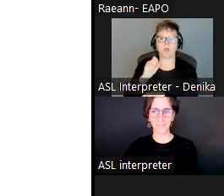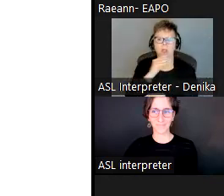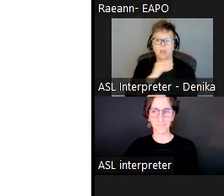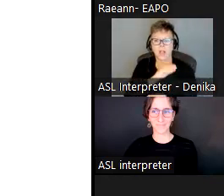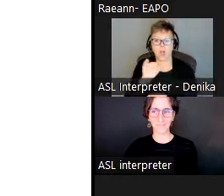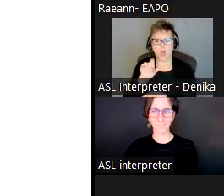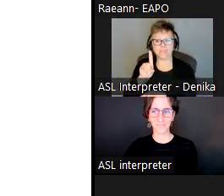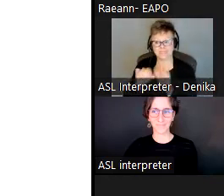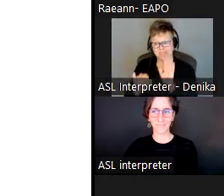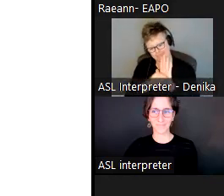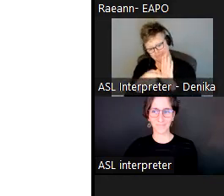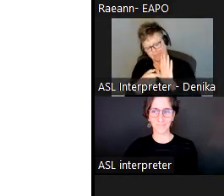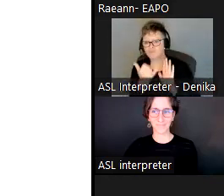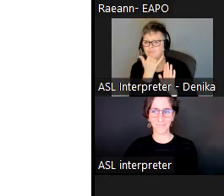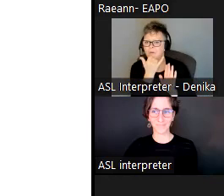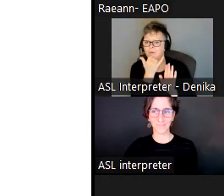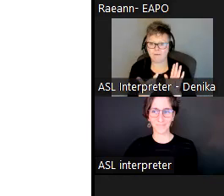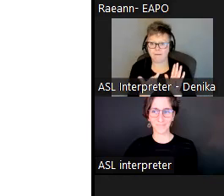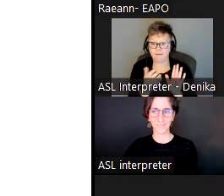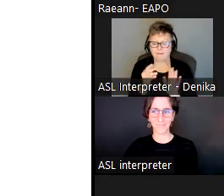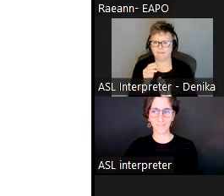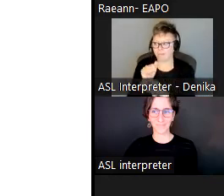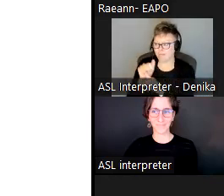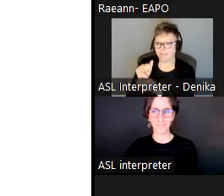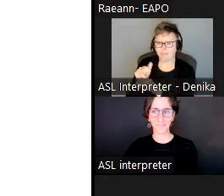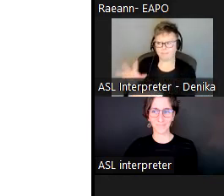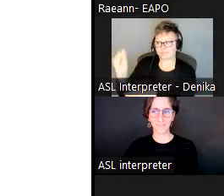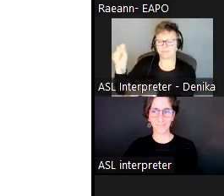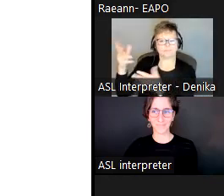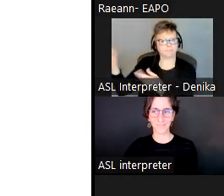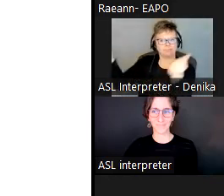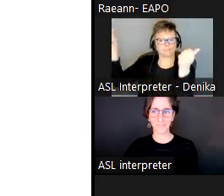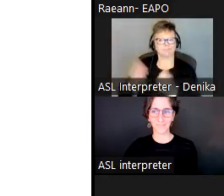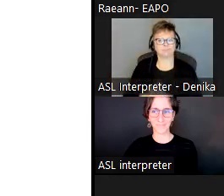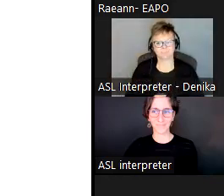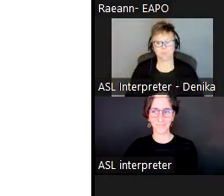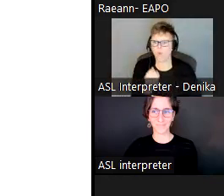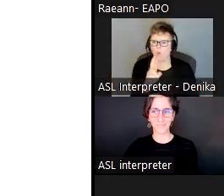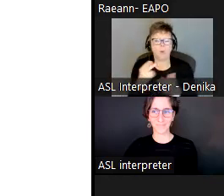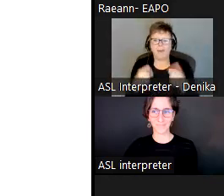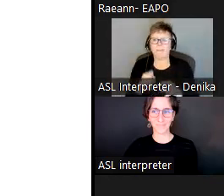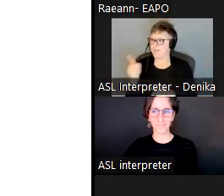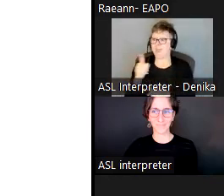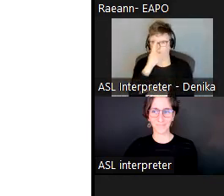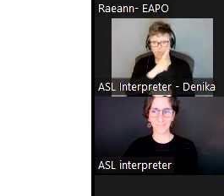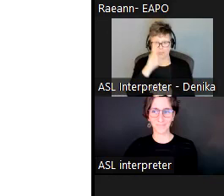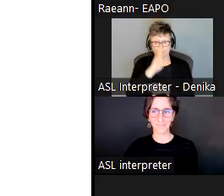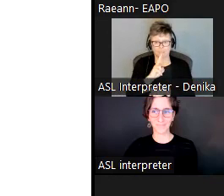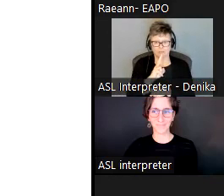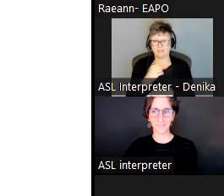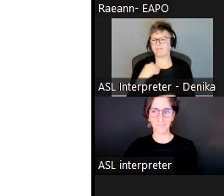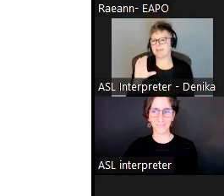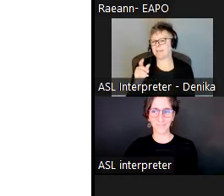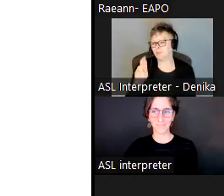And another one that we hear about all the time is that they're in the hospital with cancer and needing money for hospital